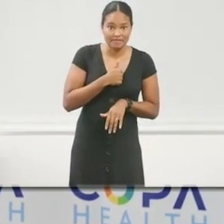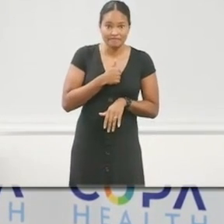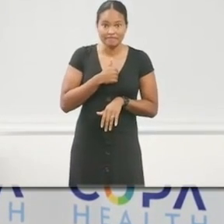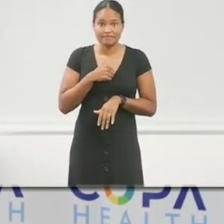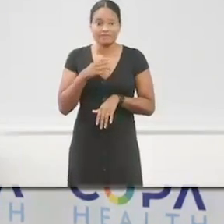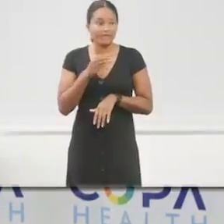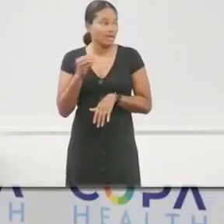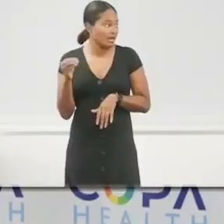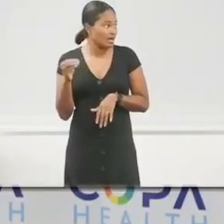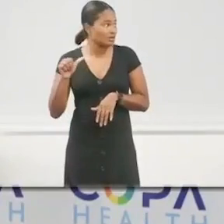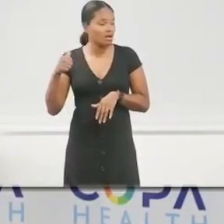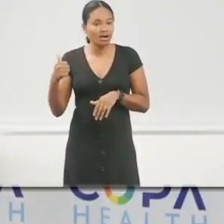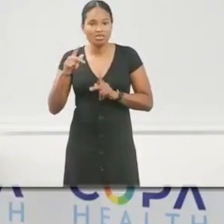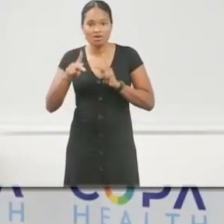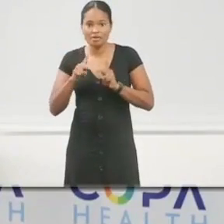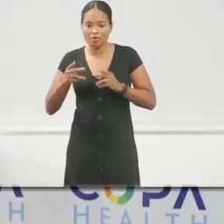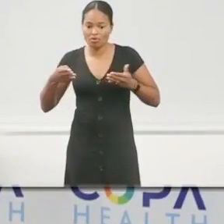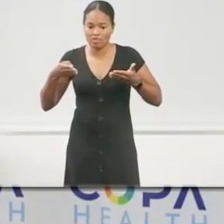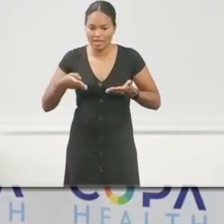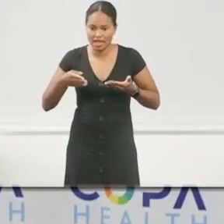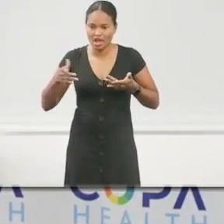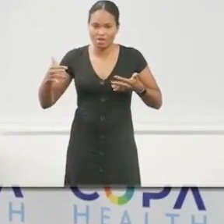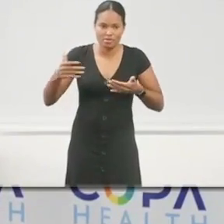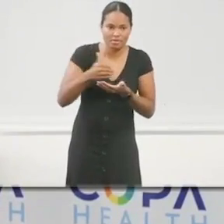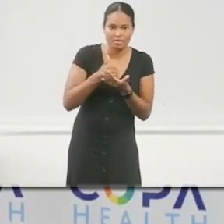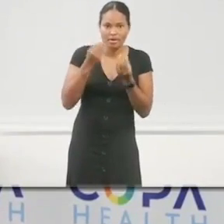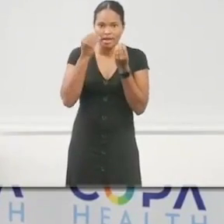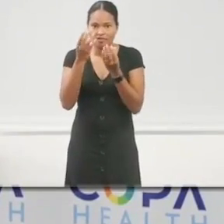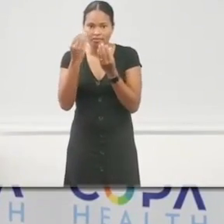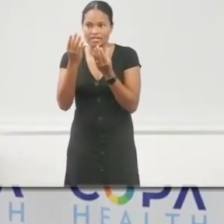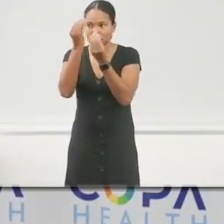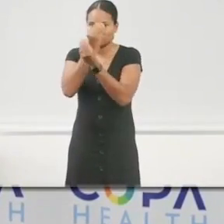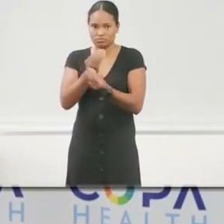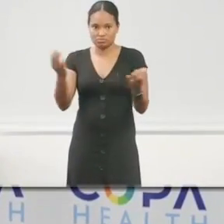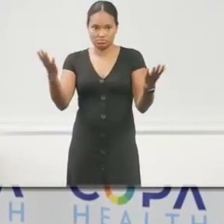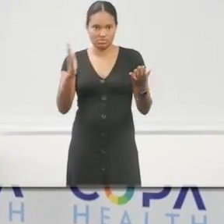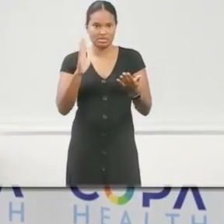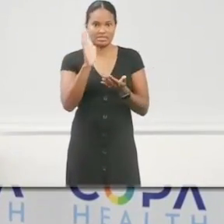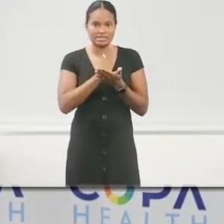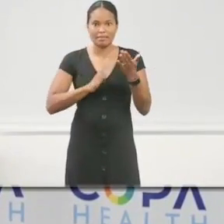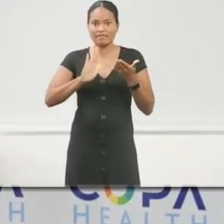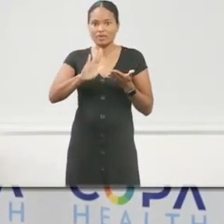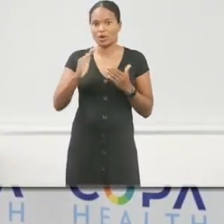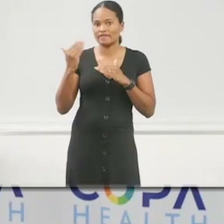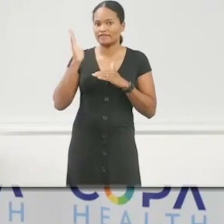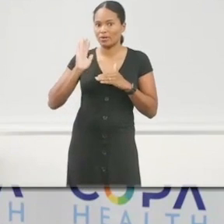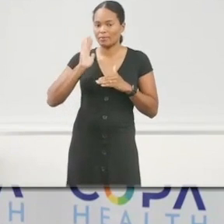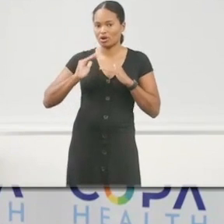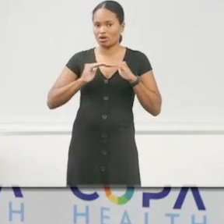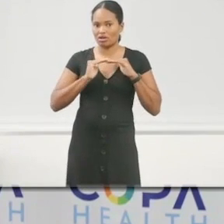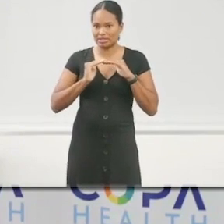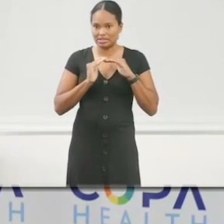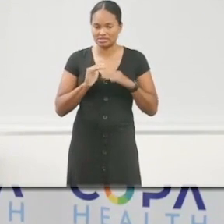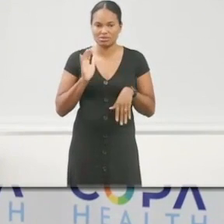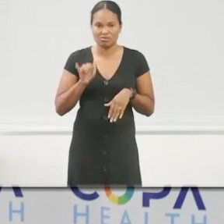on the scene making sure we're gathering that information to get out to some of your former colleagues. And so that's really what we're going to start